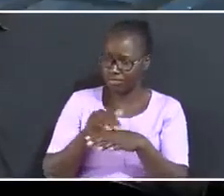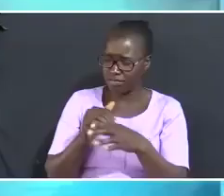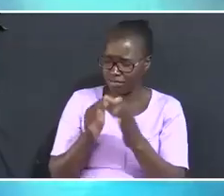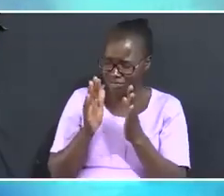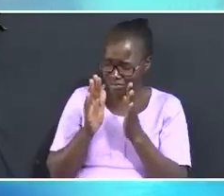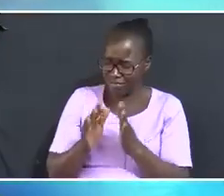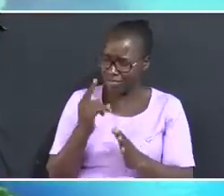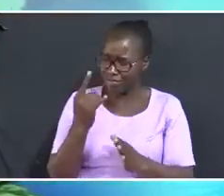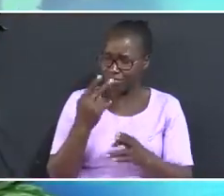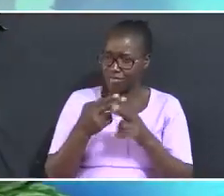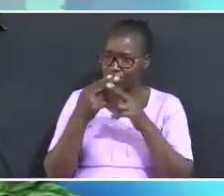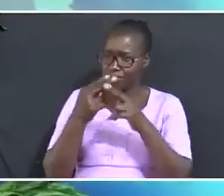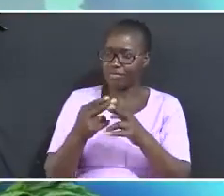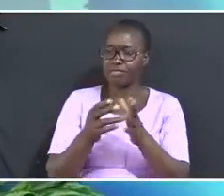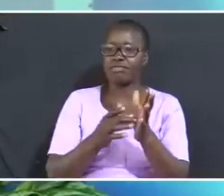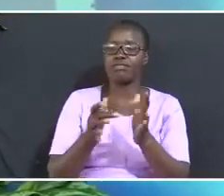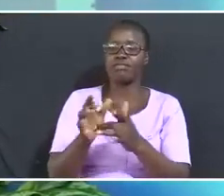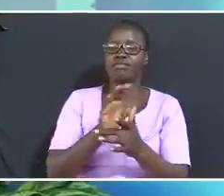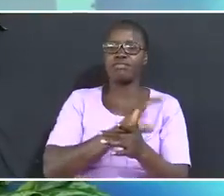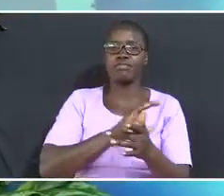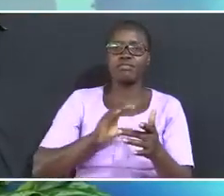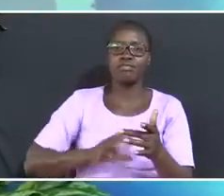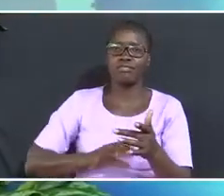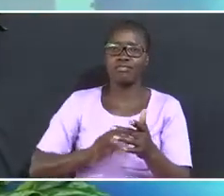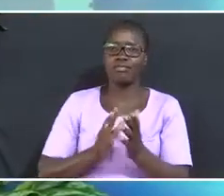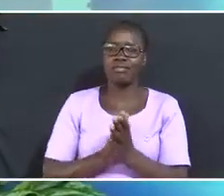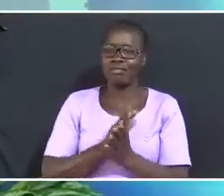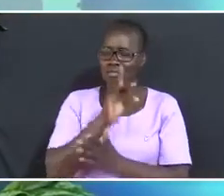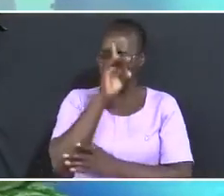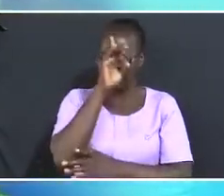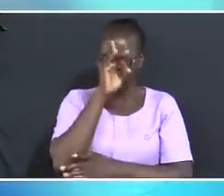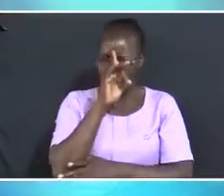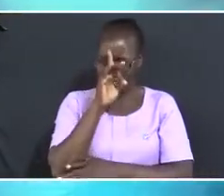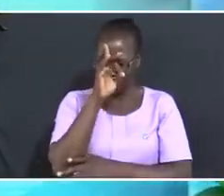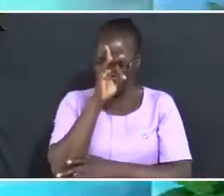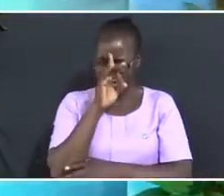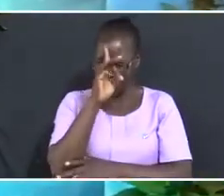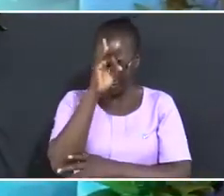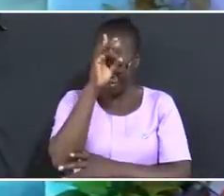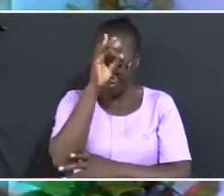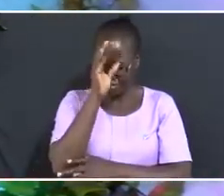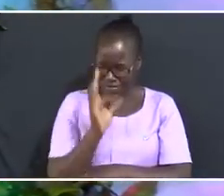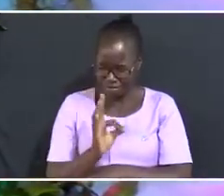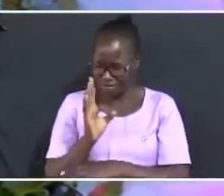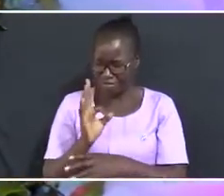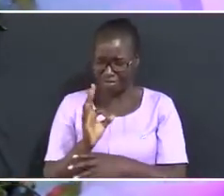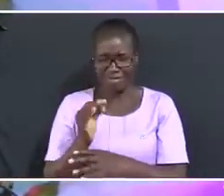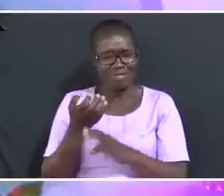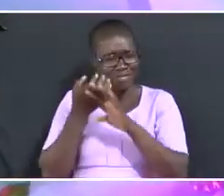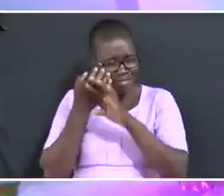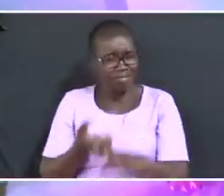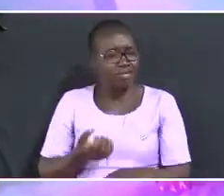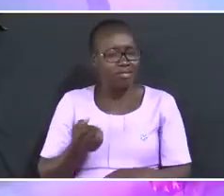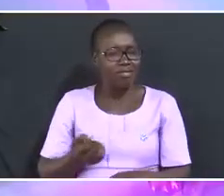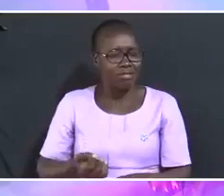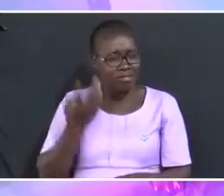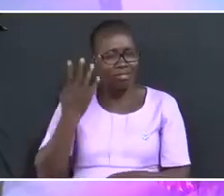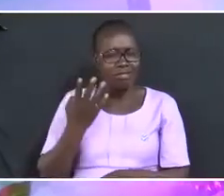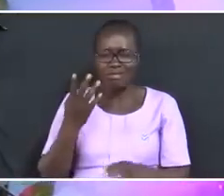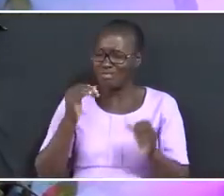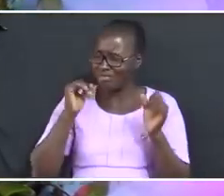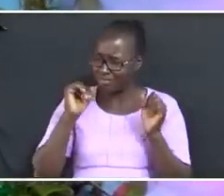went through a very complicated, very difficult to understand,